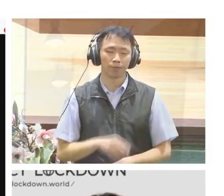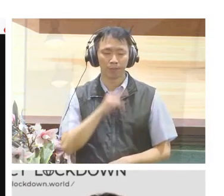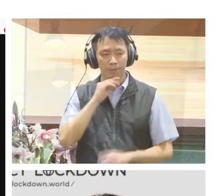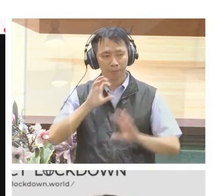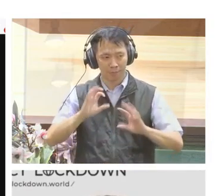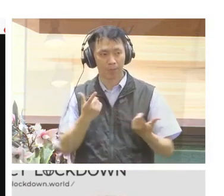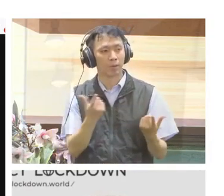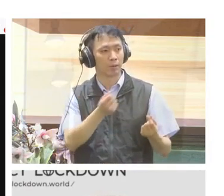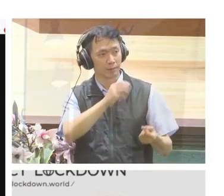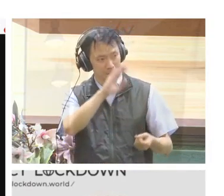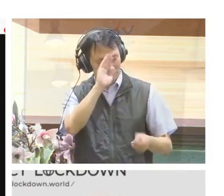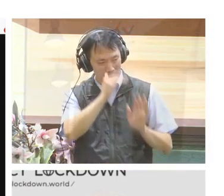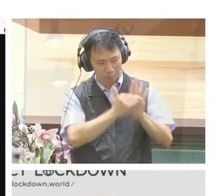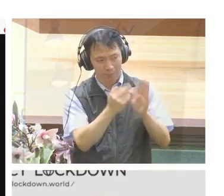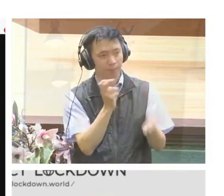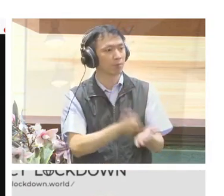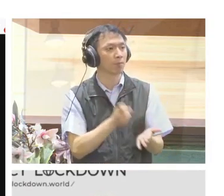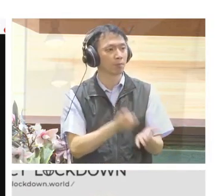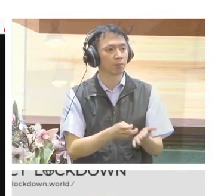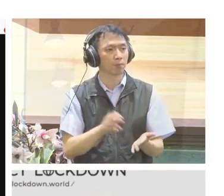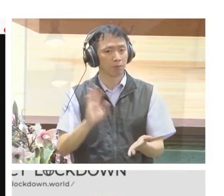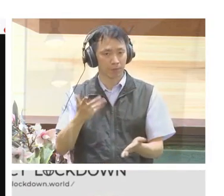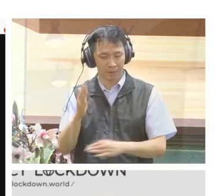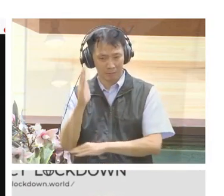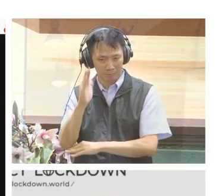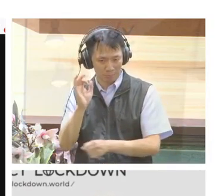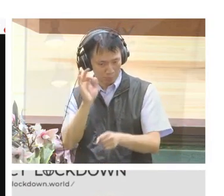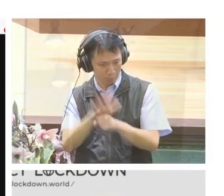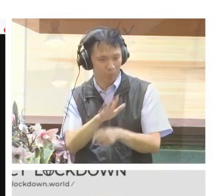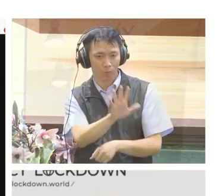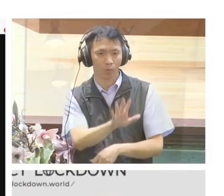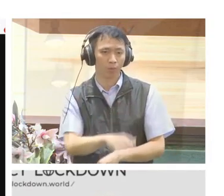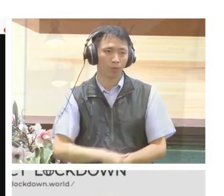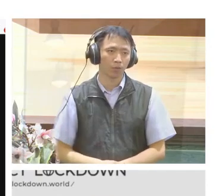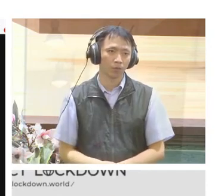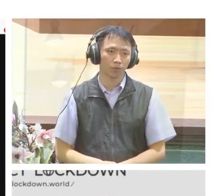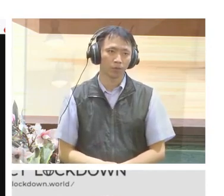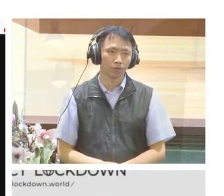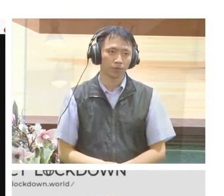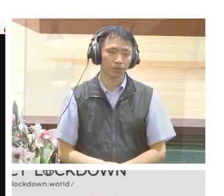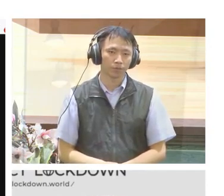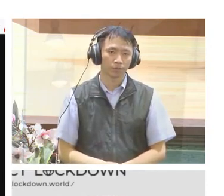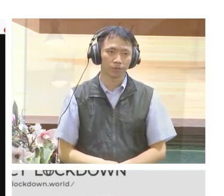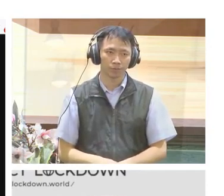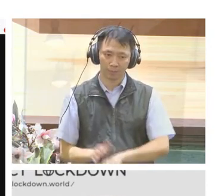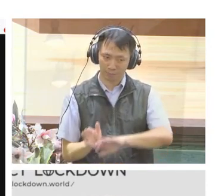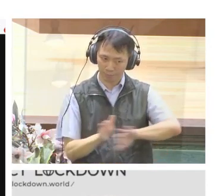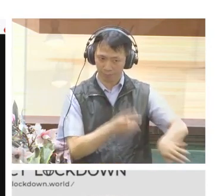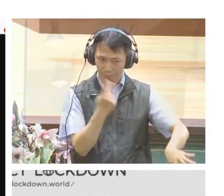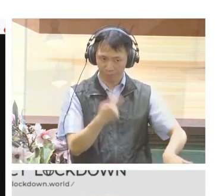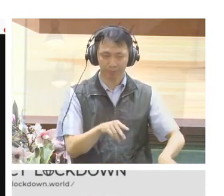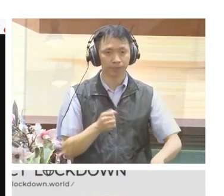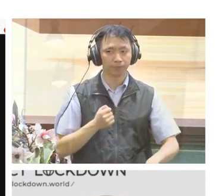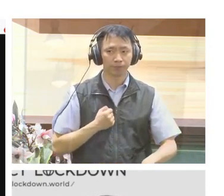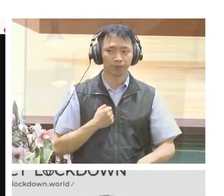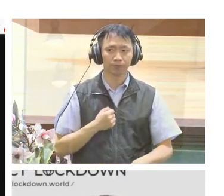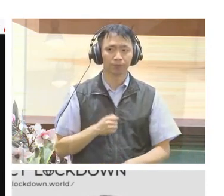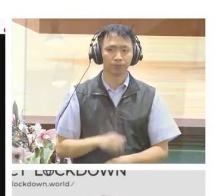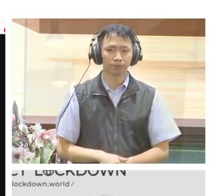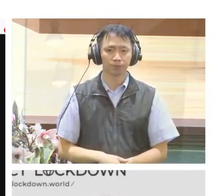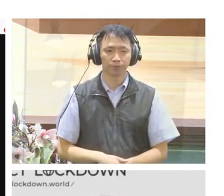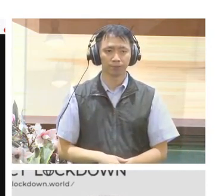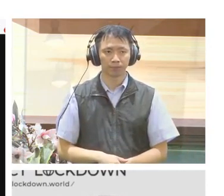shown a lot of care. One of the things that we've also tried to look at is how do we capture some of this and really present it in a very visual